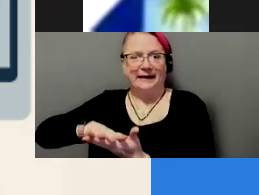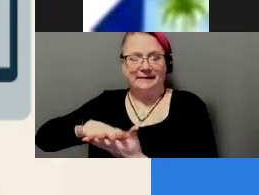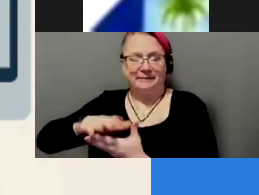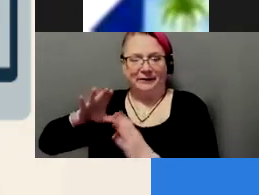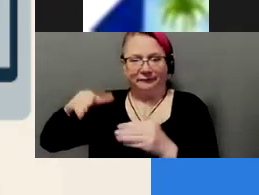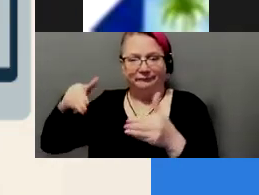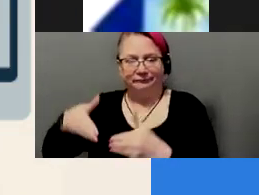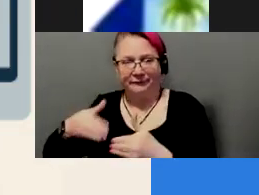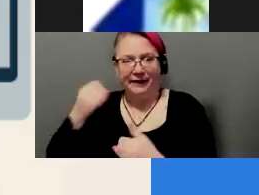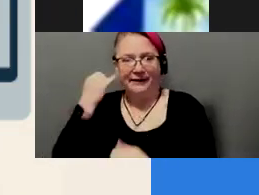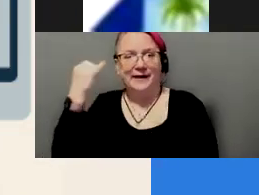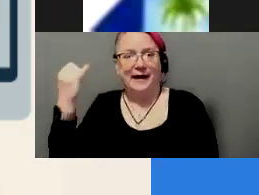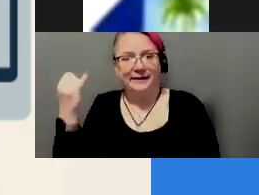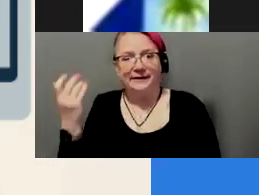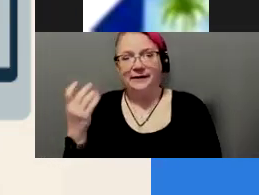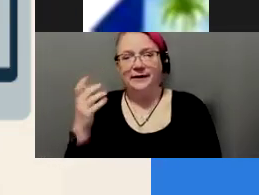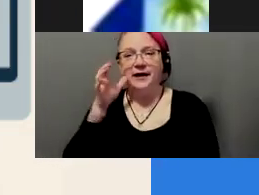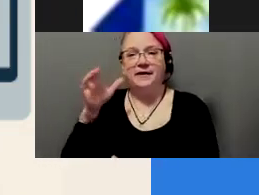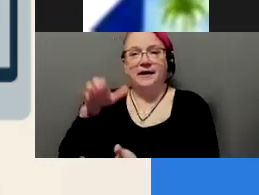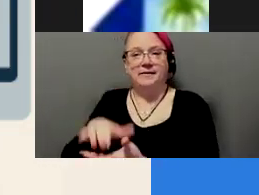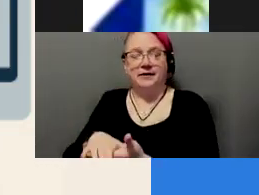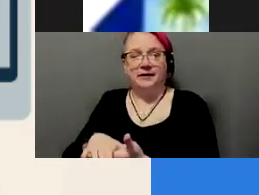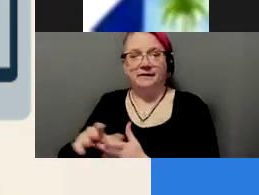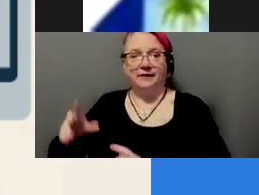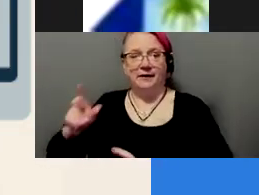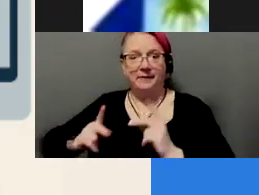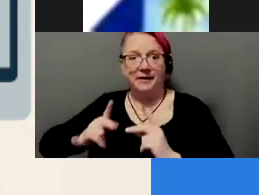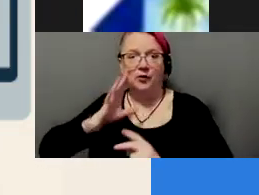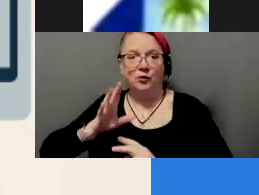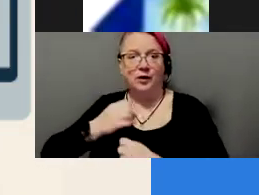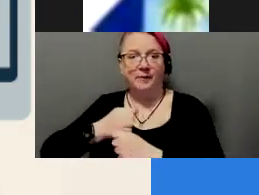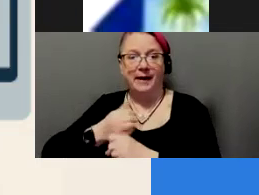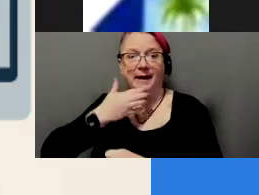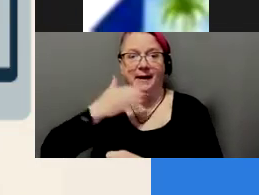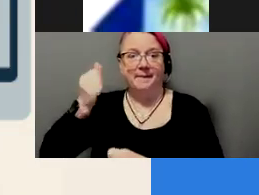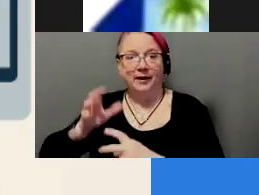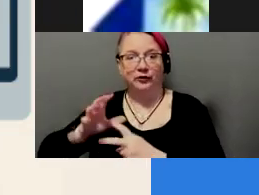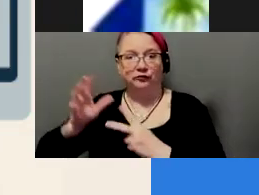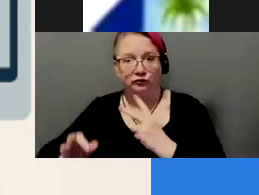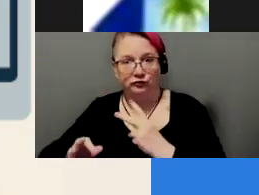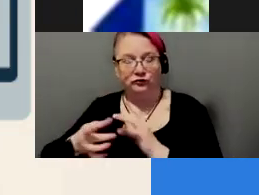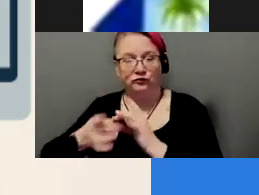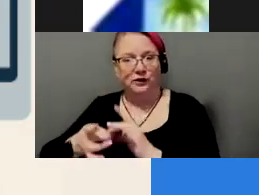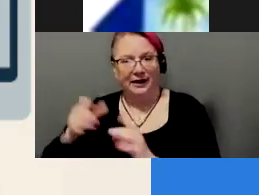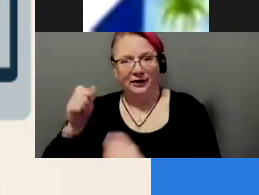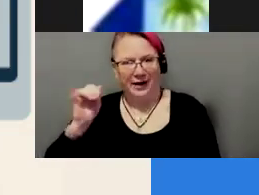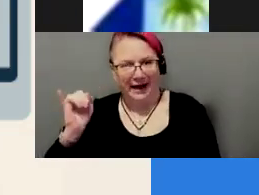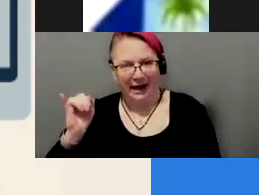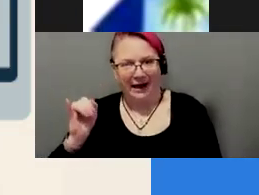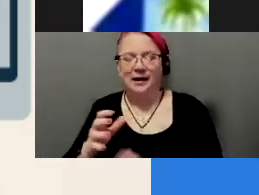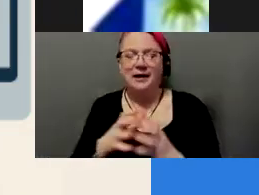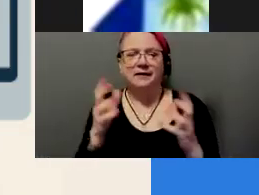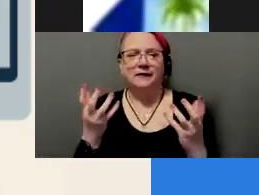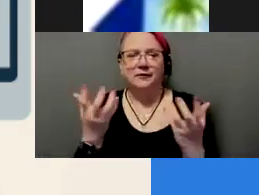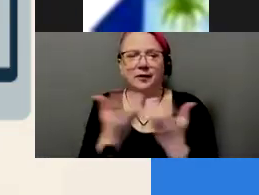the idea is that they believe that folks will make better choices related to AI. It's very much aligned